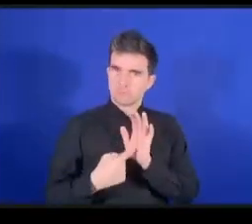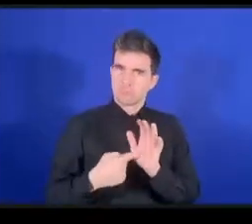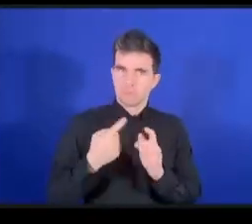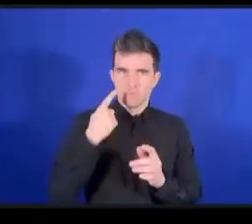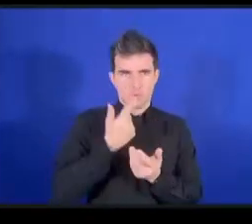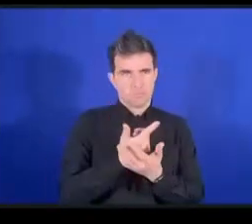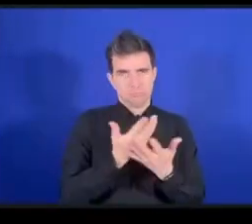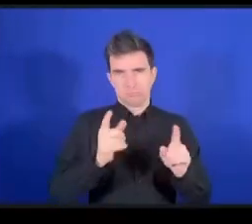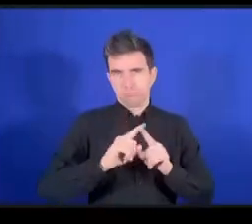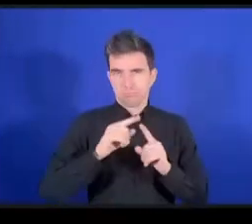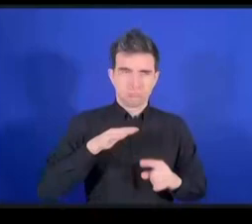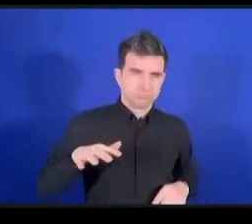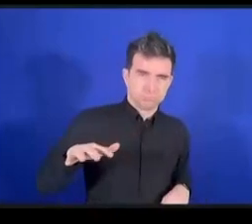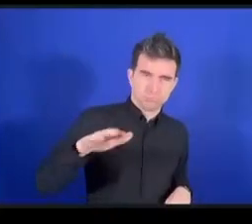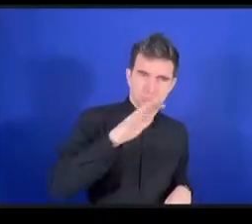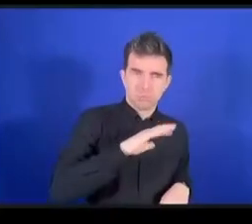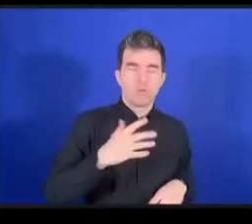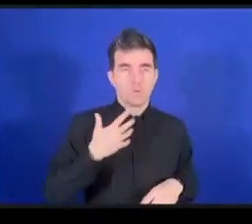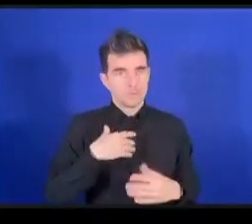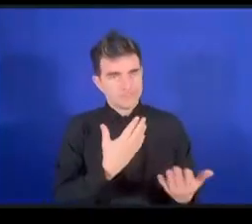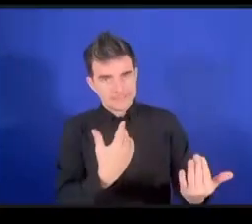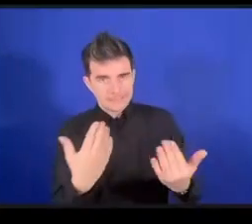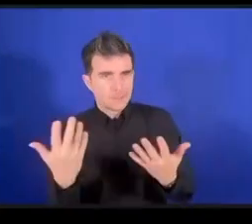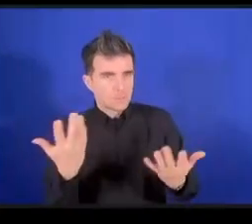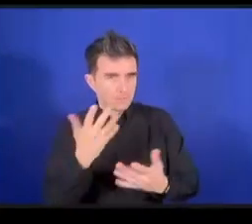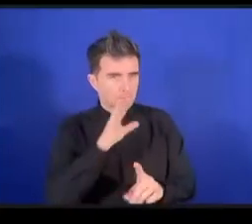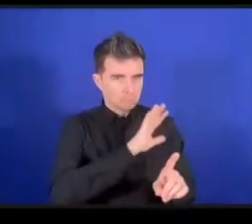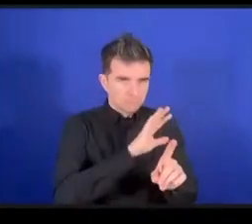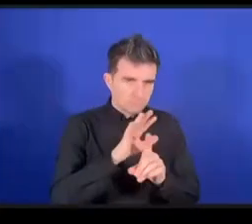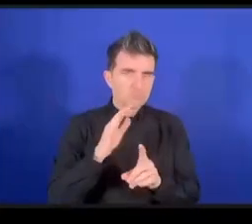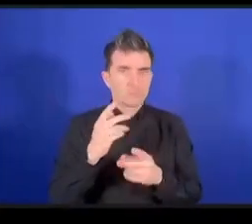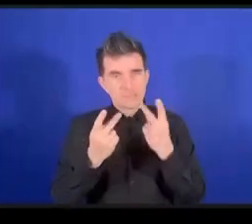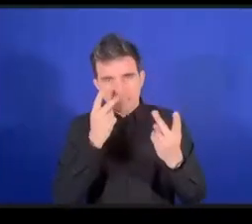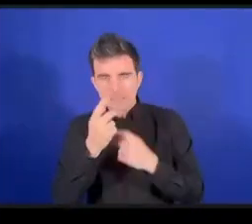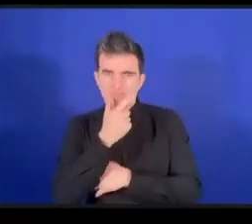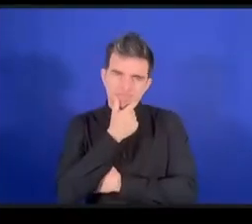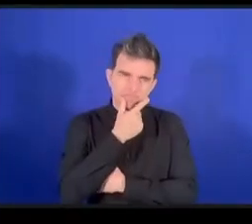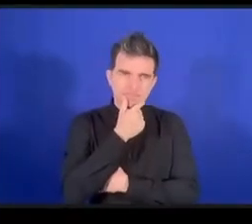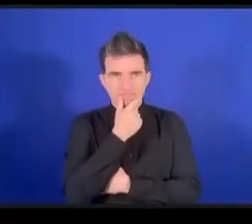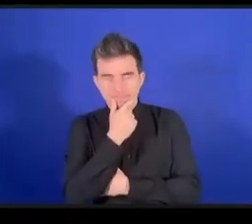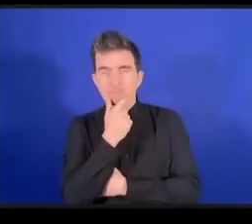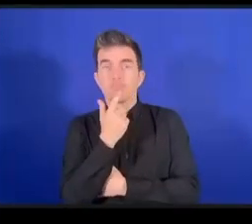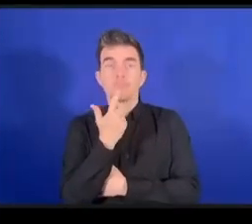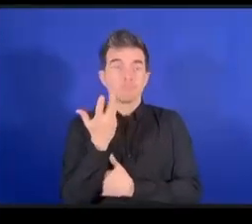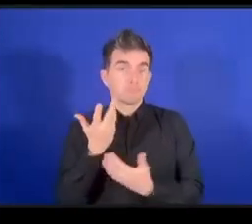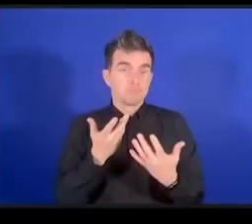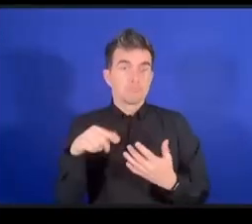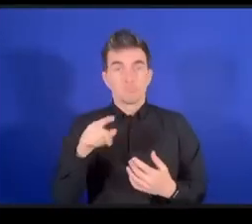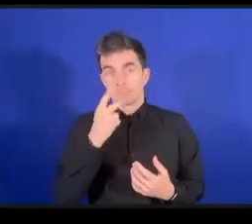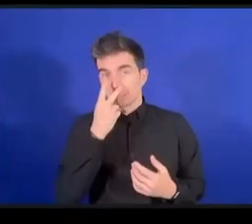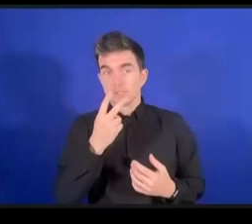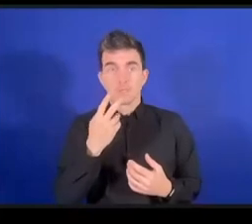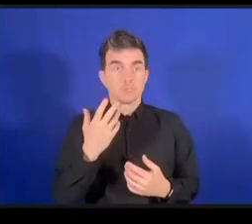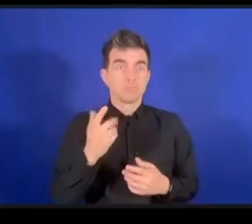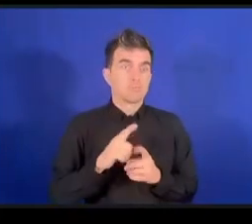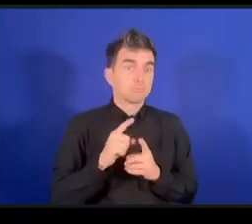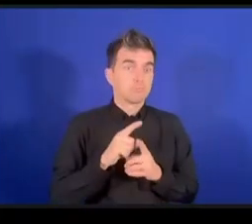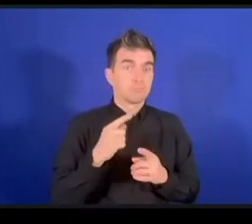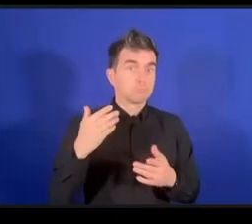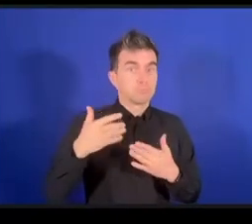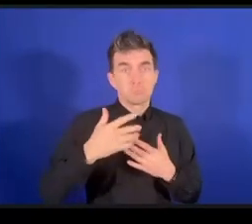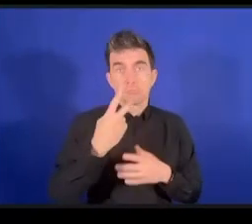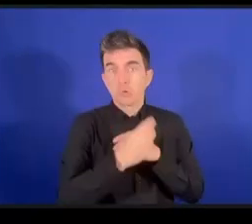legislation 2 years down the road in their countries. Thank you. Thank you, Alejandro. That gives me a nice segue into a final